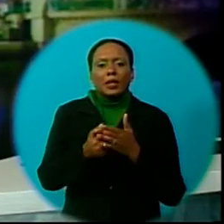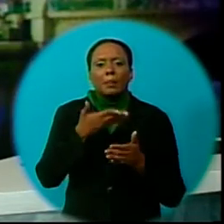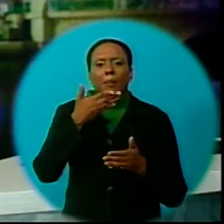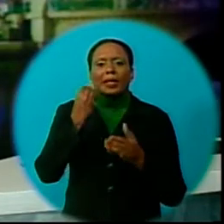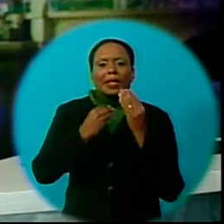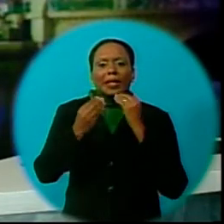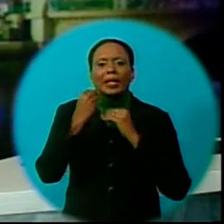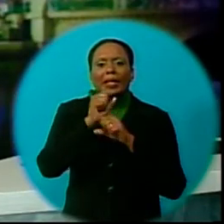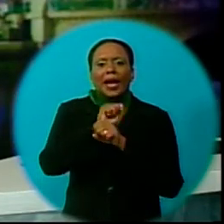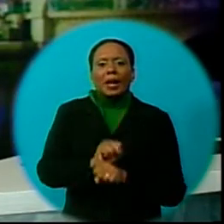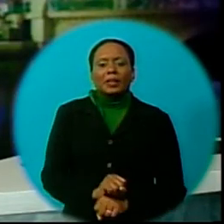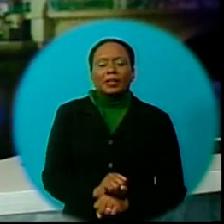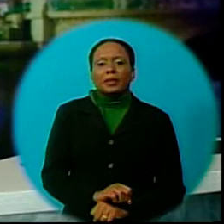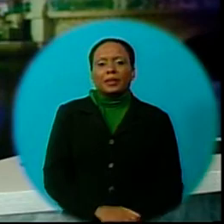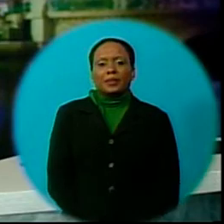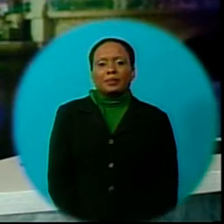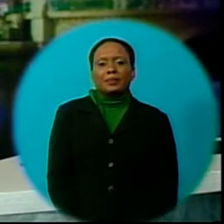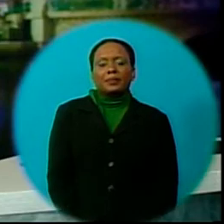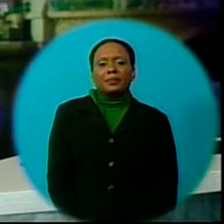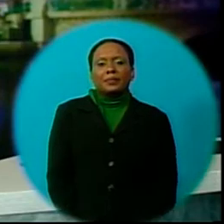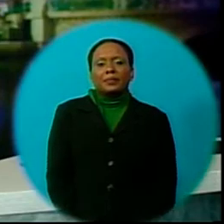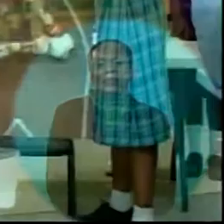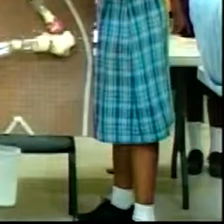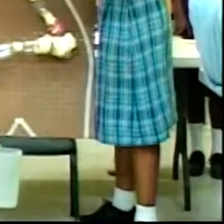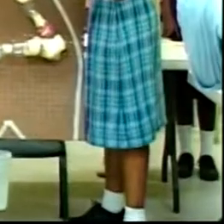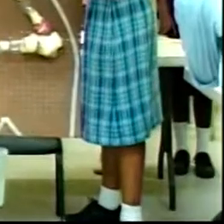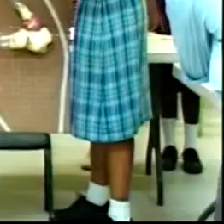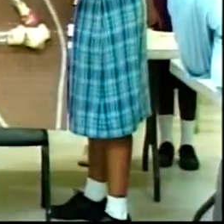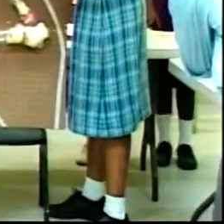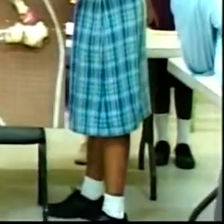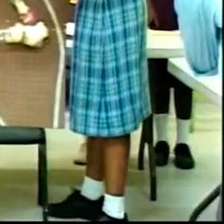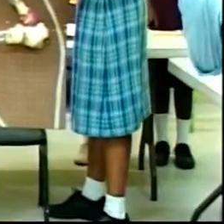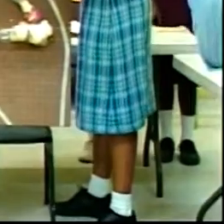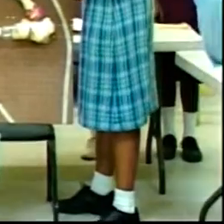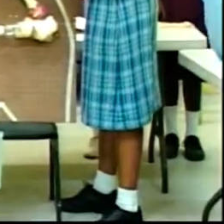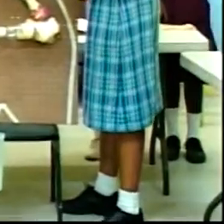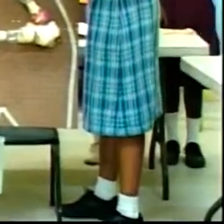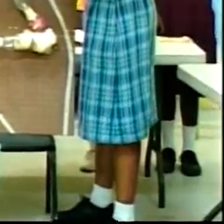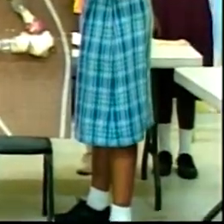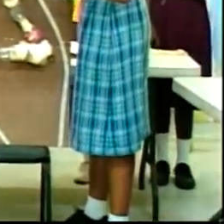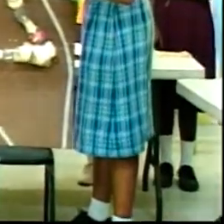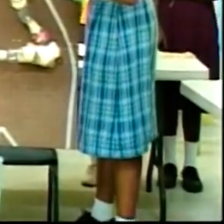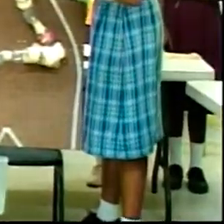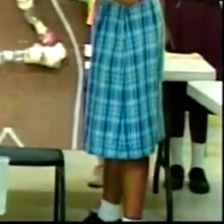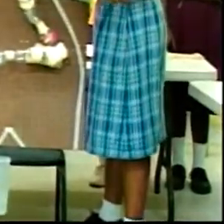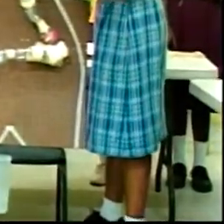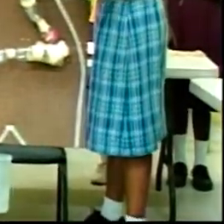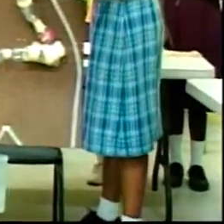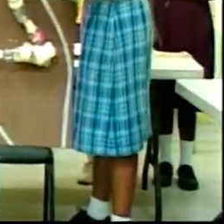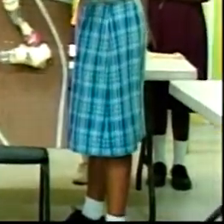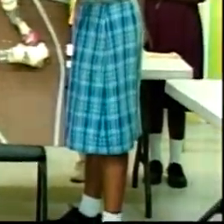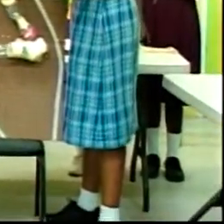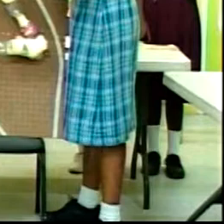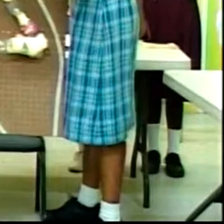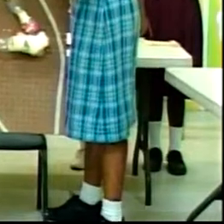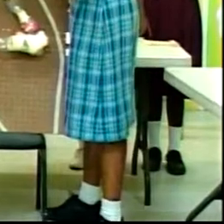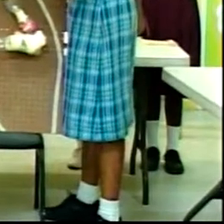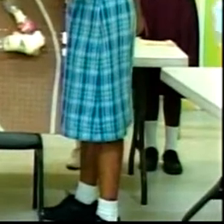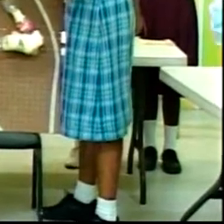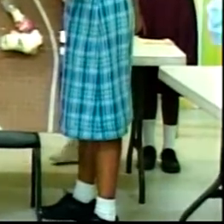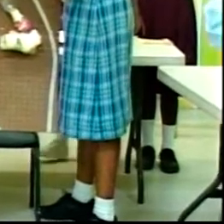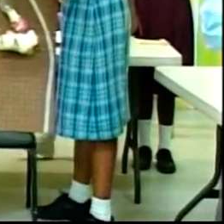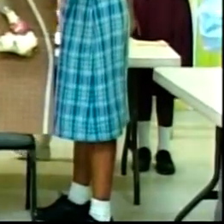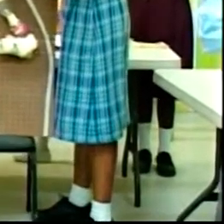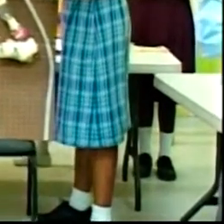children to practice good eating habits, and the Children's Community Health Club is doing all it can in this regard. Director